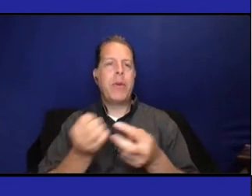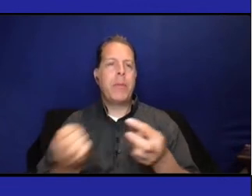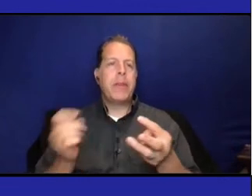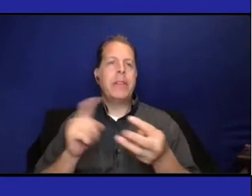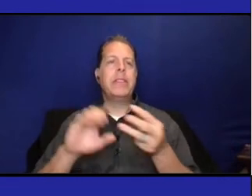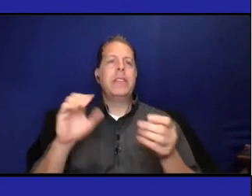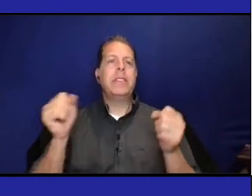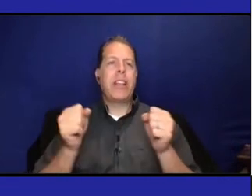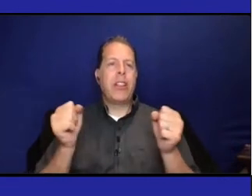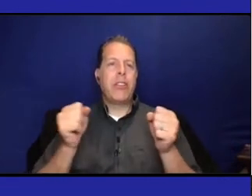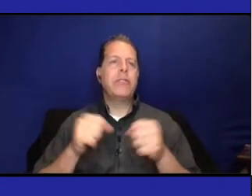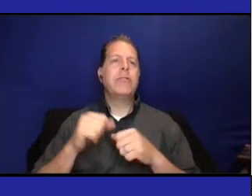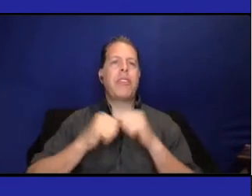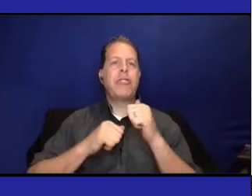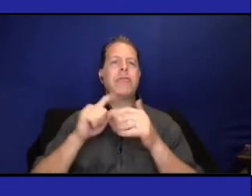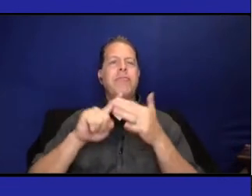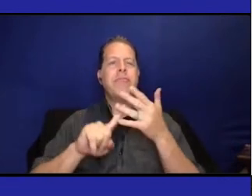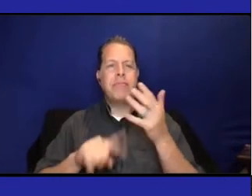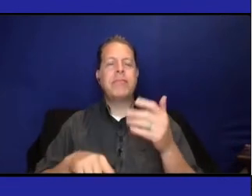then